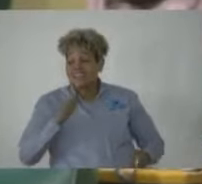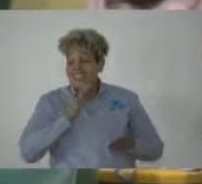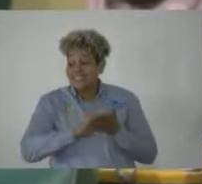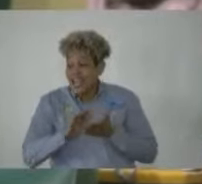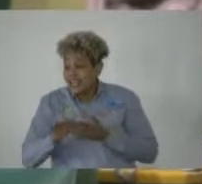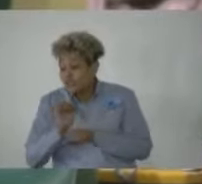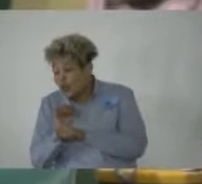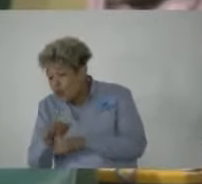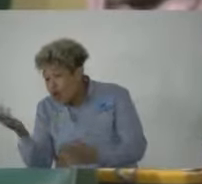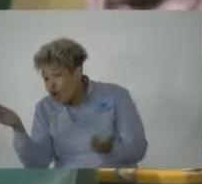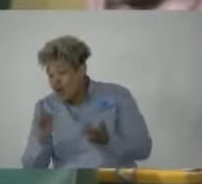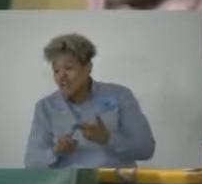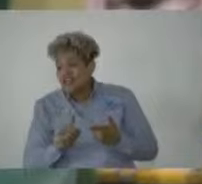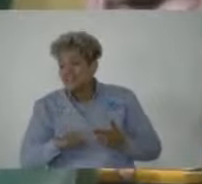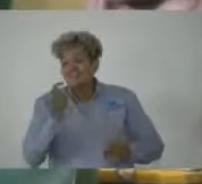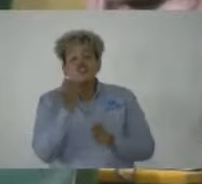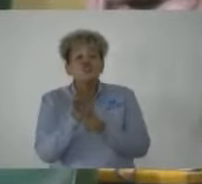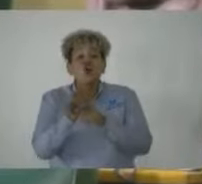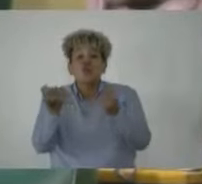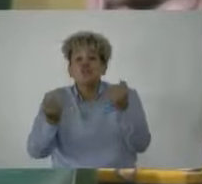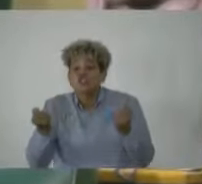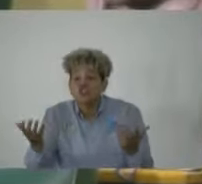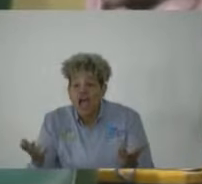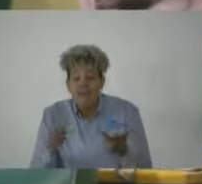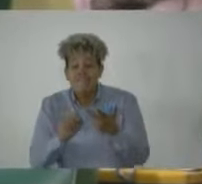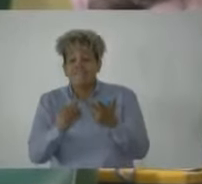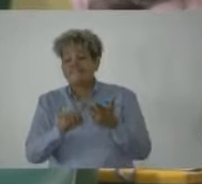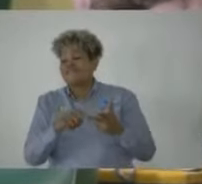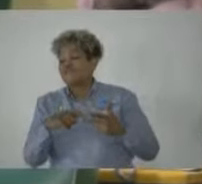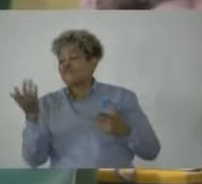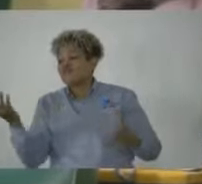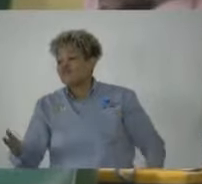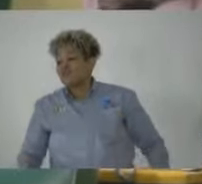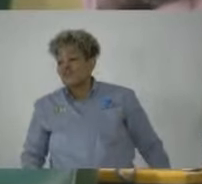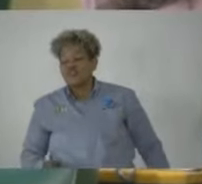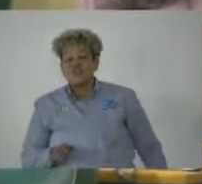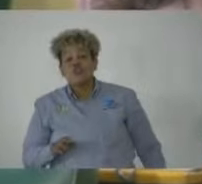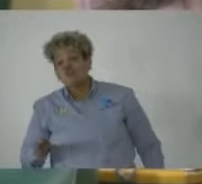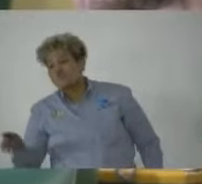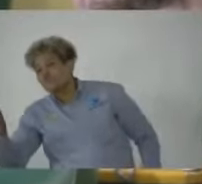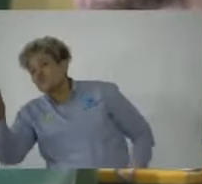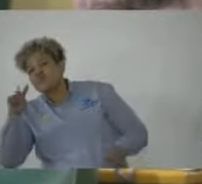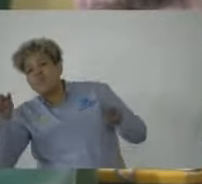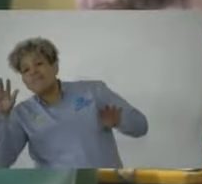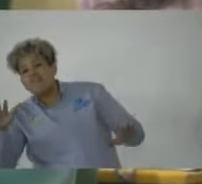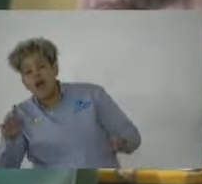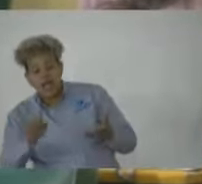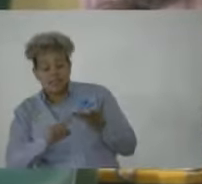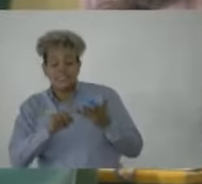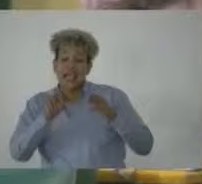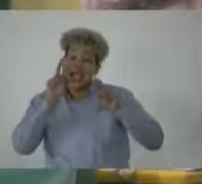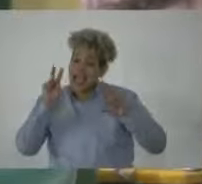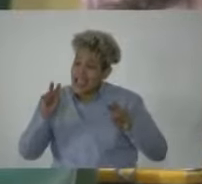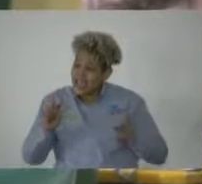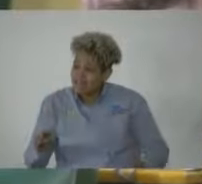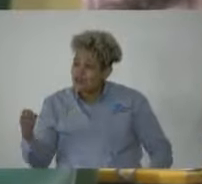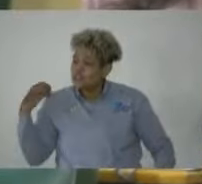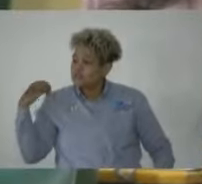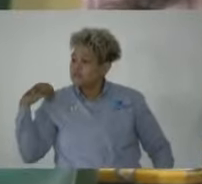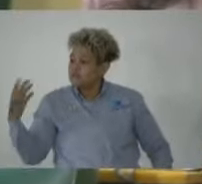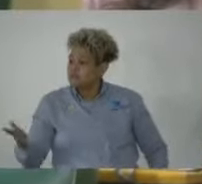Sanitation workers, truck drivers, route supervisors, enforcement